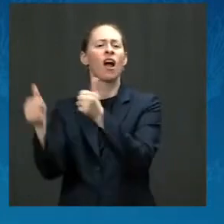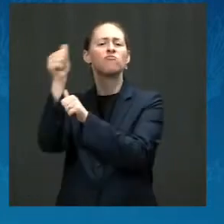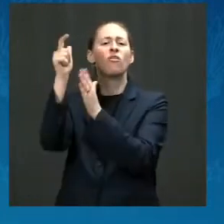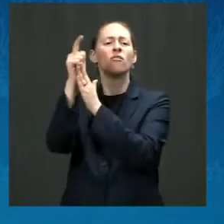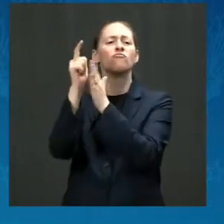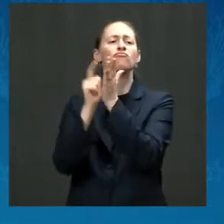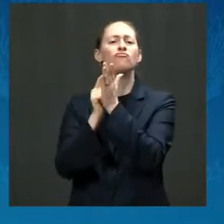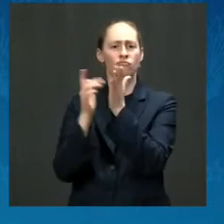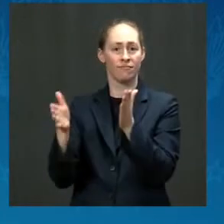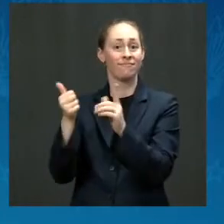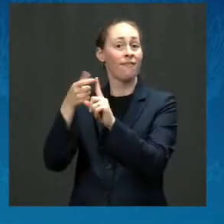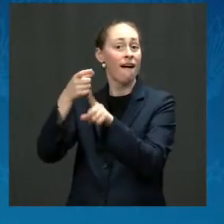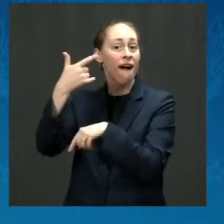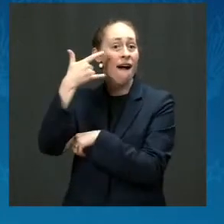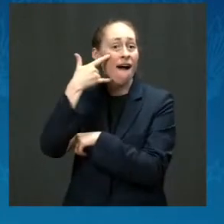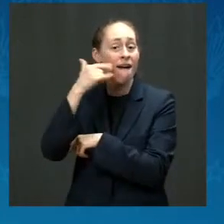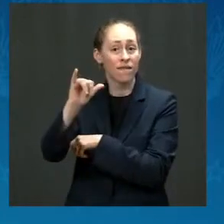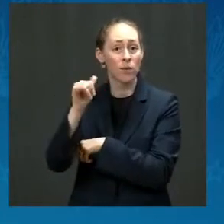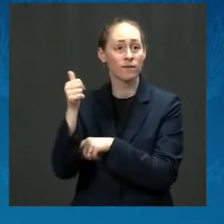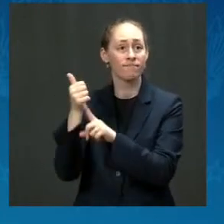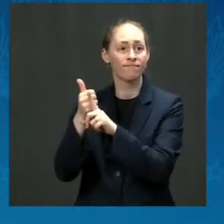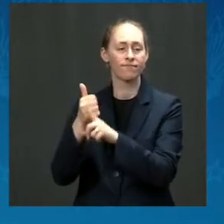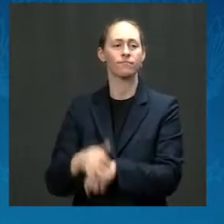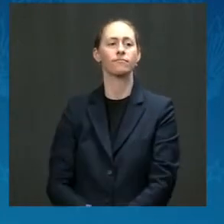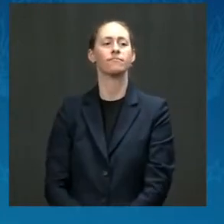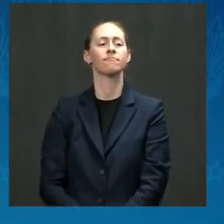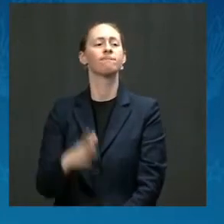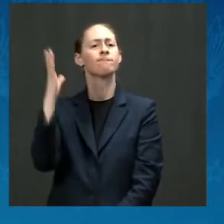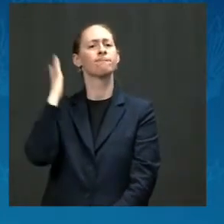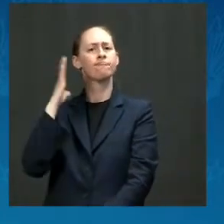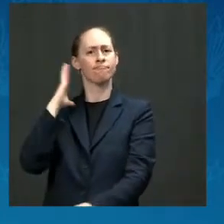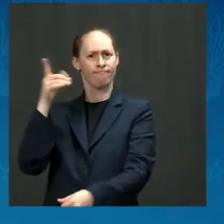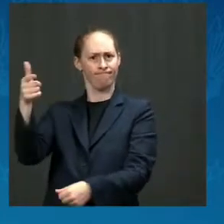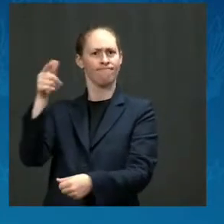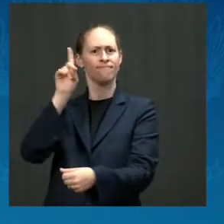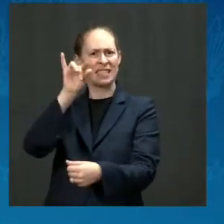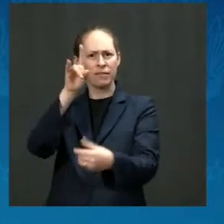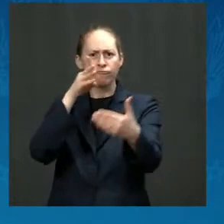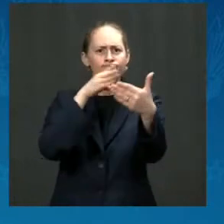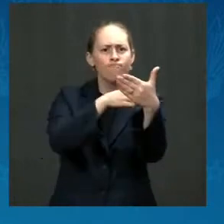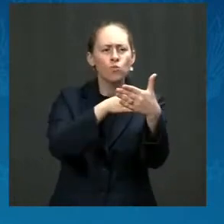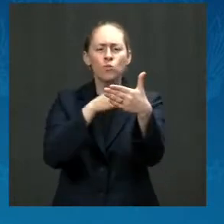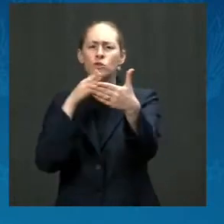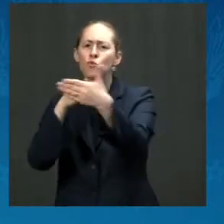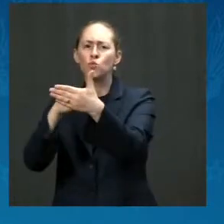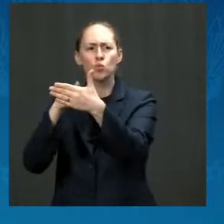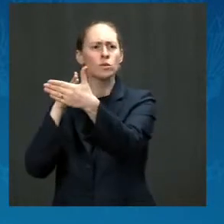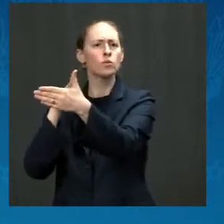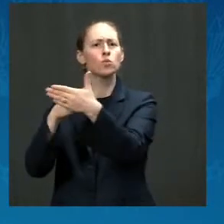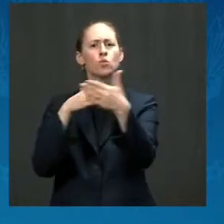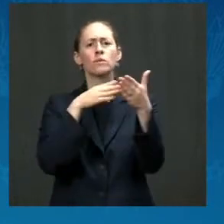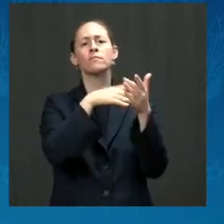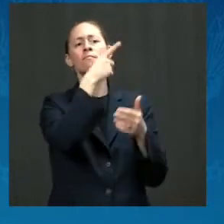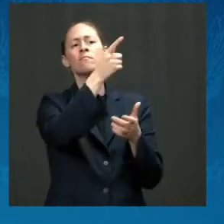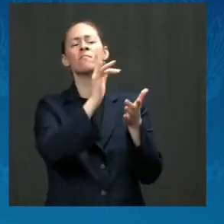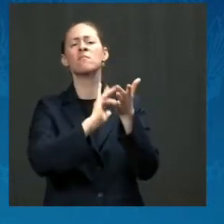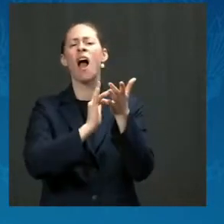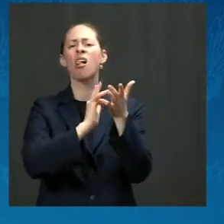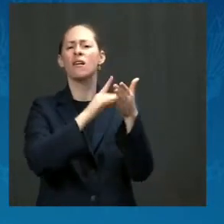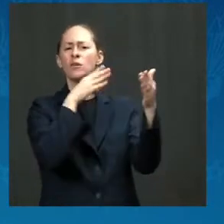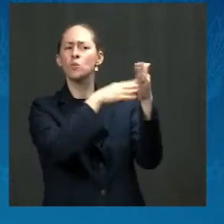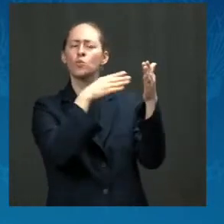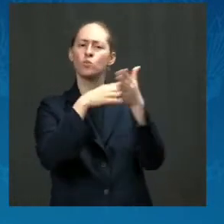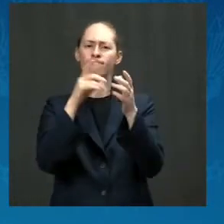partisan lawsuits. As Senator, she championed kids like my Simon and everyone else who needed health care by voting to protect